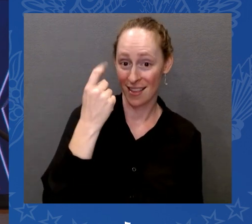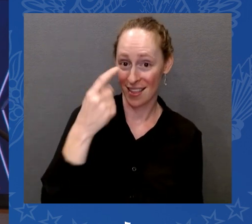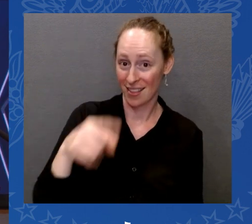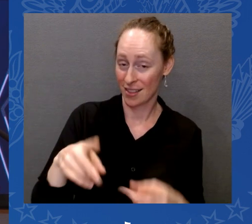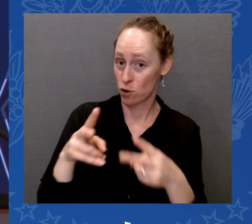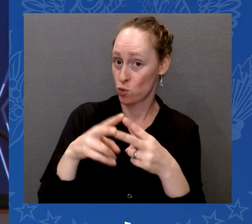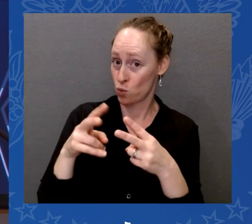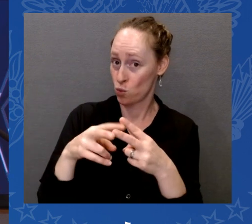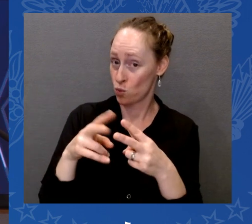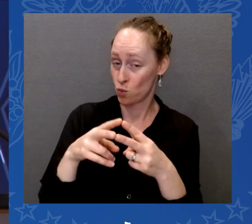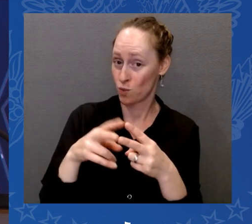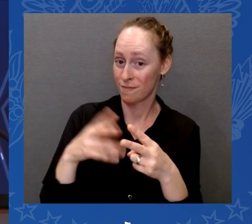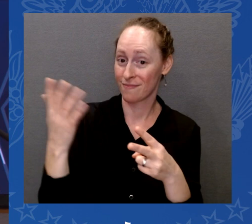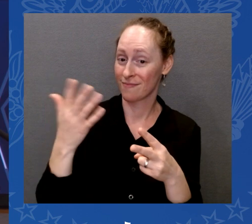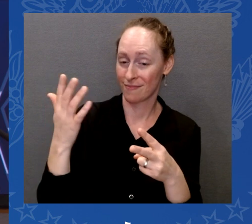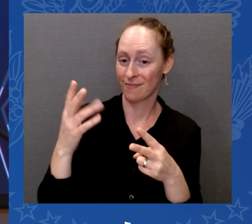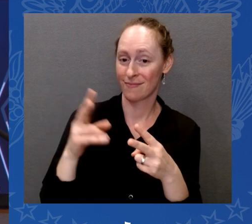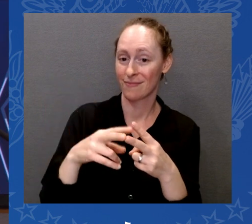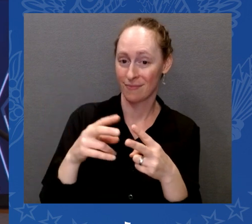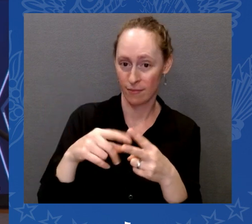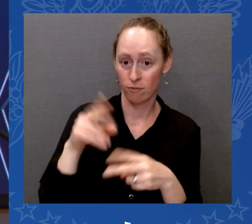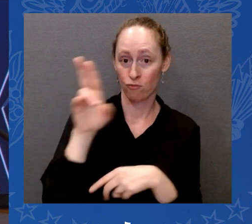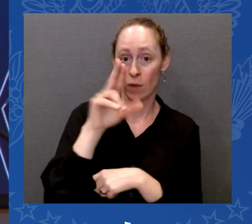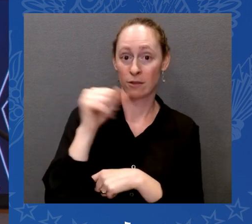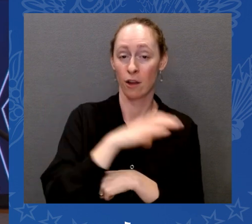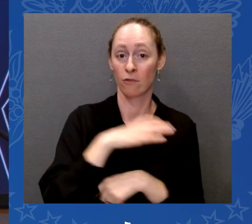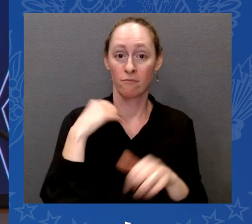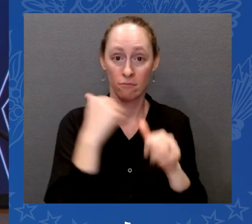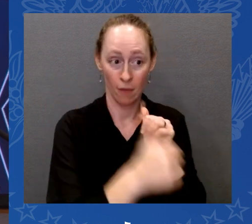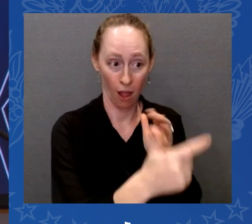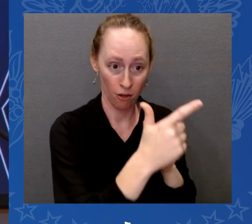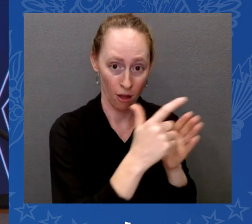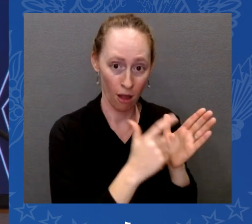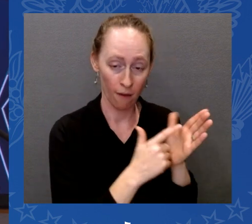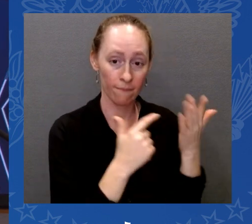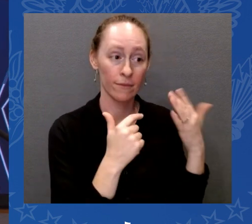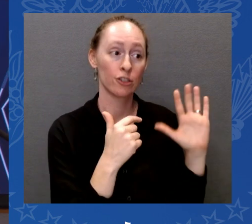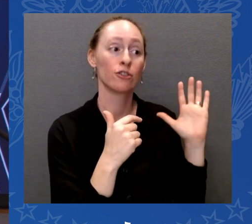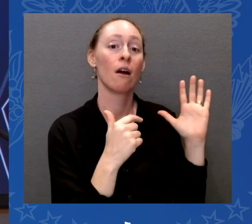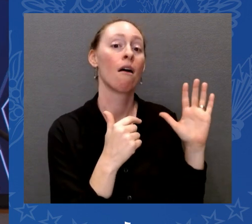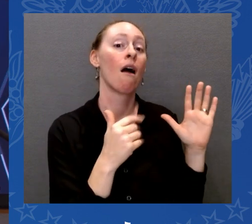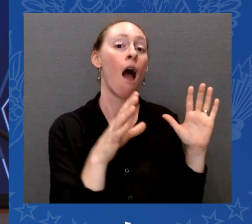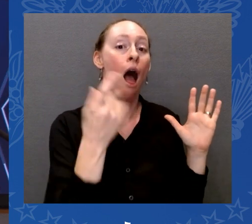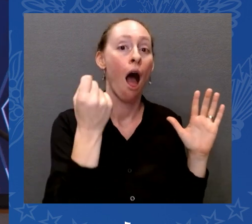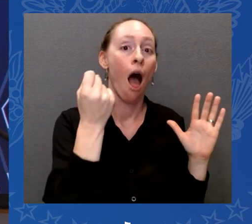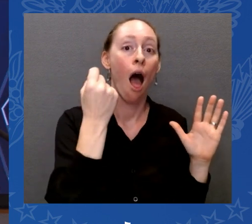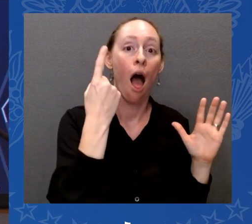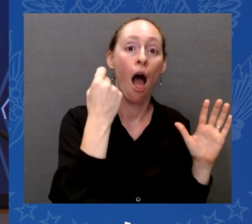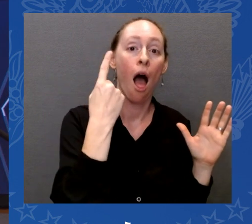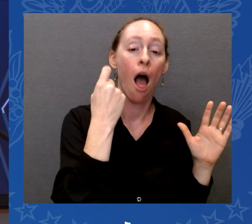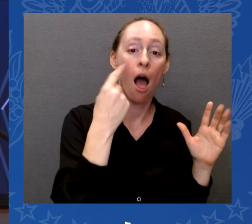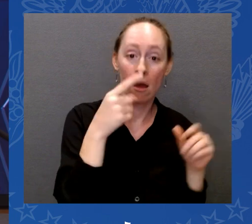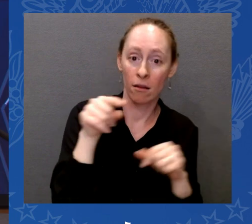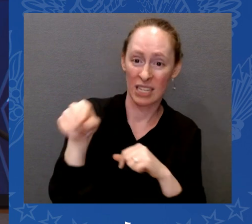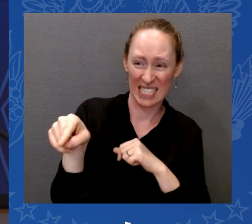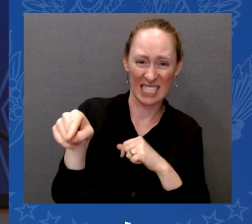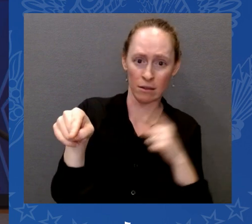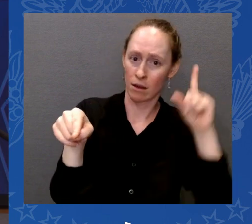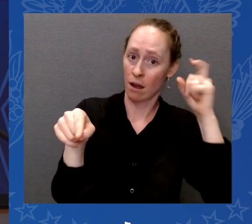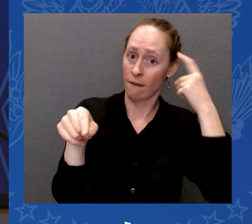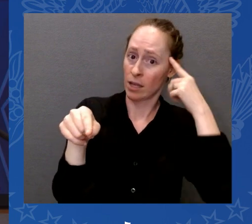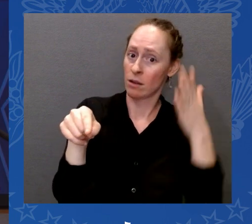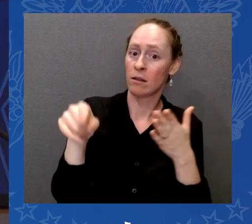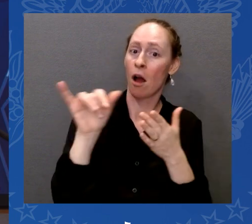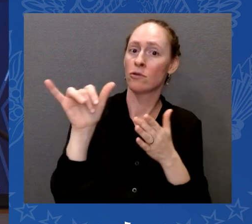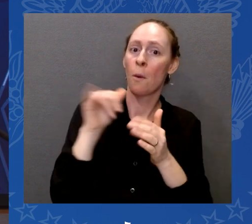States Congress, but there was also an important piece of legislation initiated by the governor to make this finally happen. Governor, the podium is